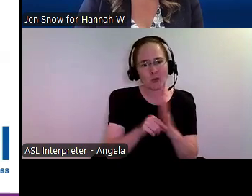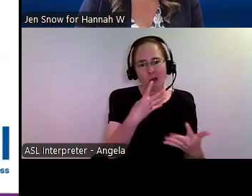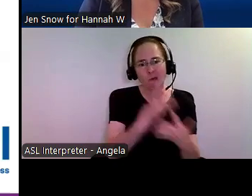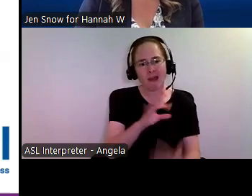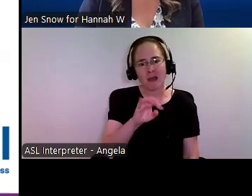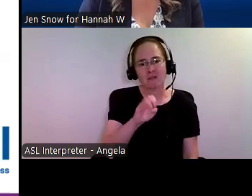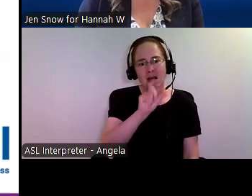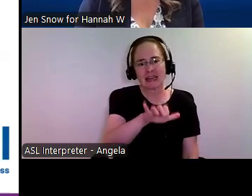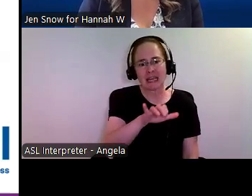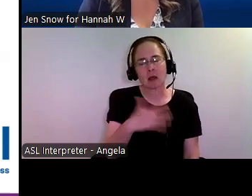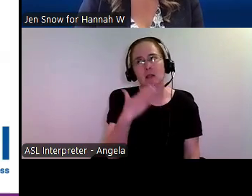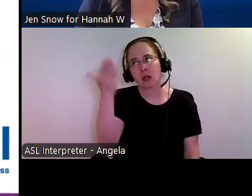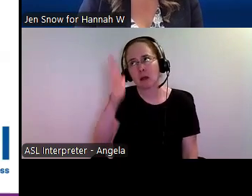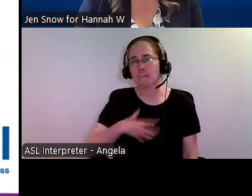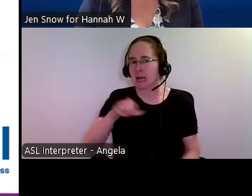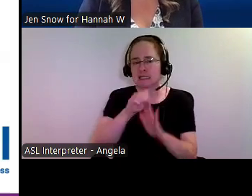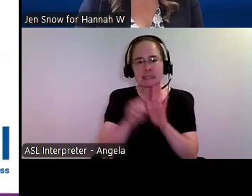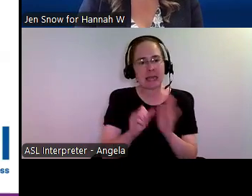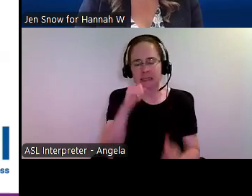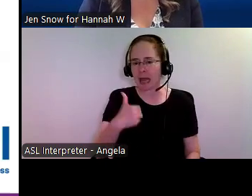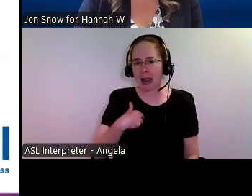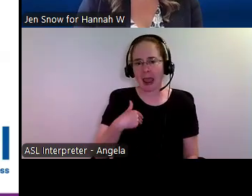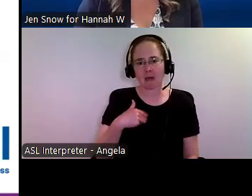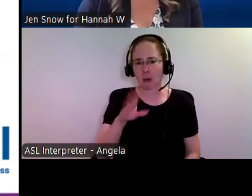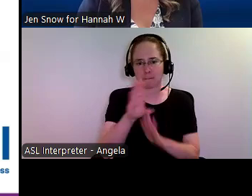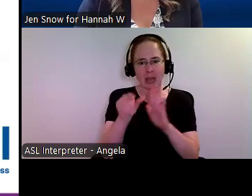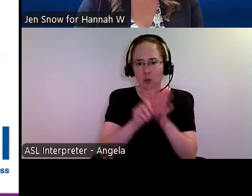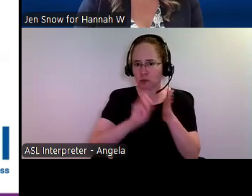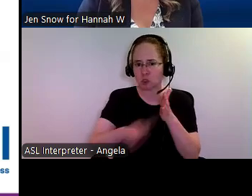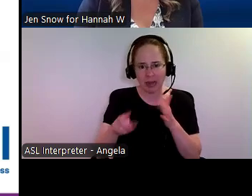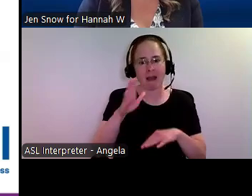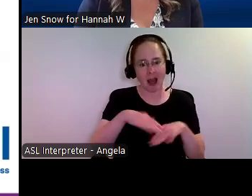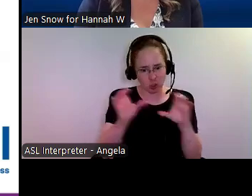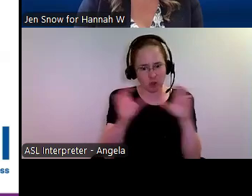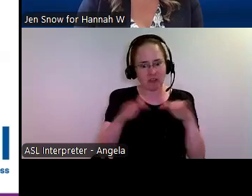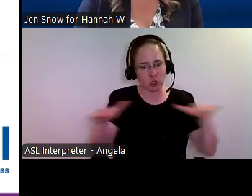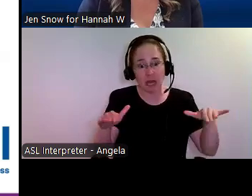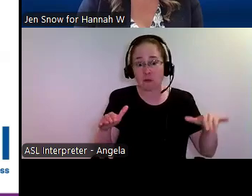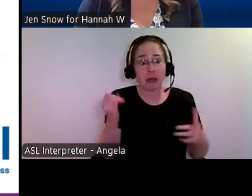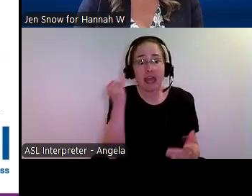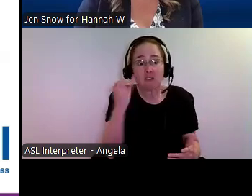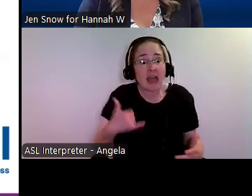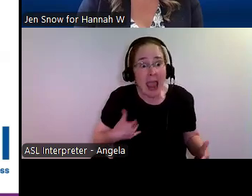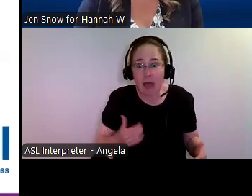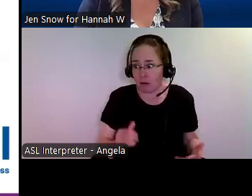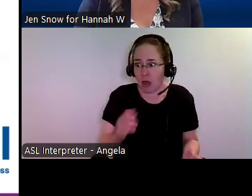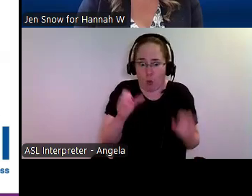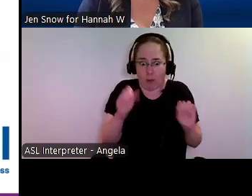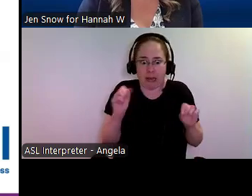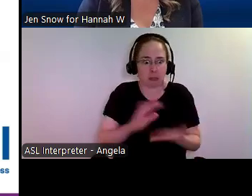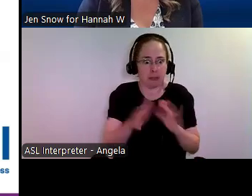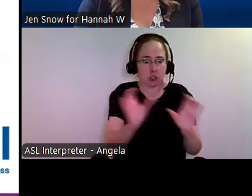thank goodness my state didn't have felony or background checks at the certification level, or I wouldn't have even been able to